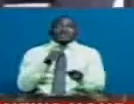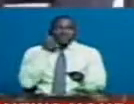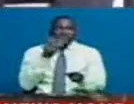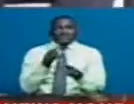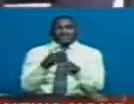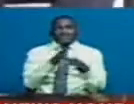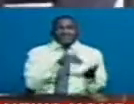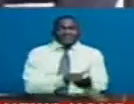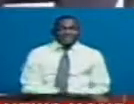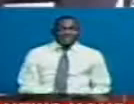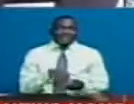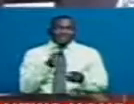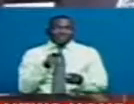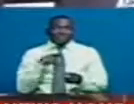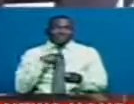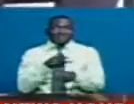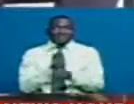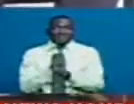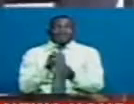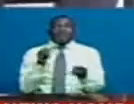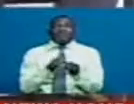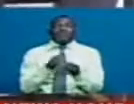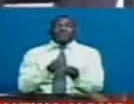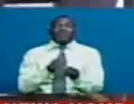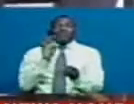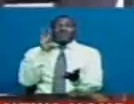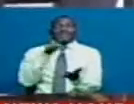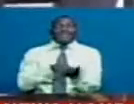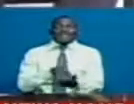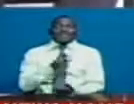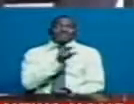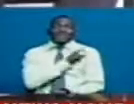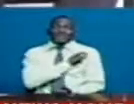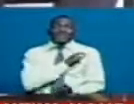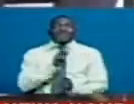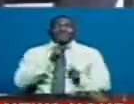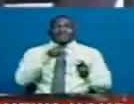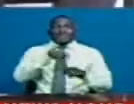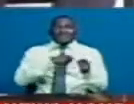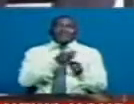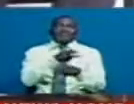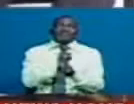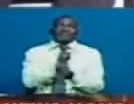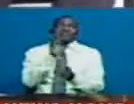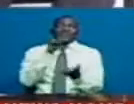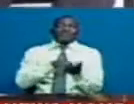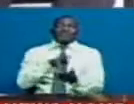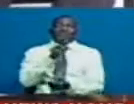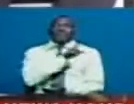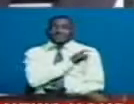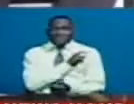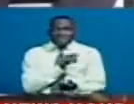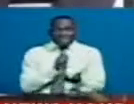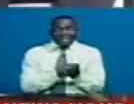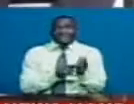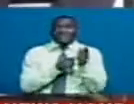soon. In addition to recruiting some 4,000 more police officers this year, negotiations have